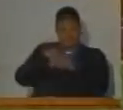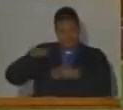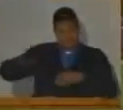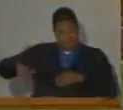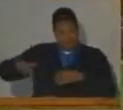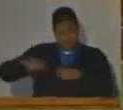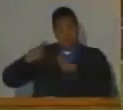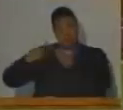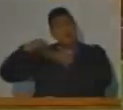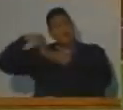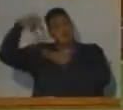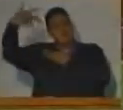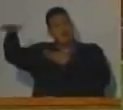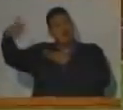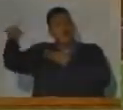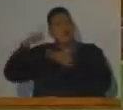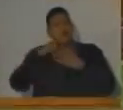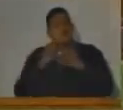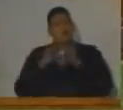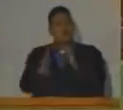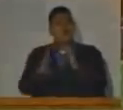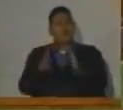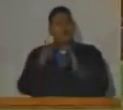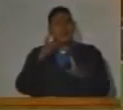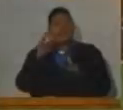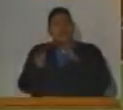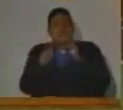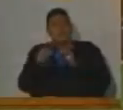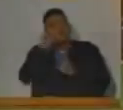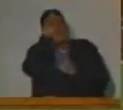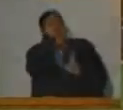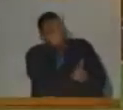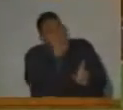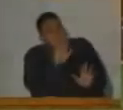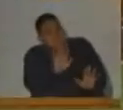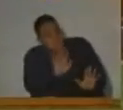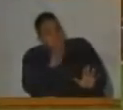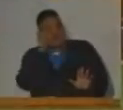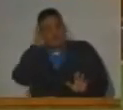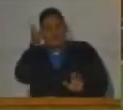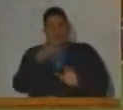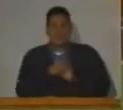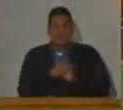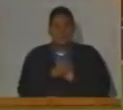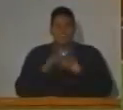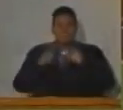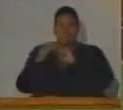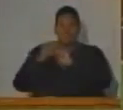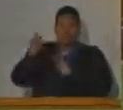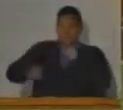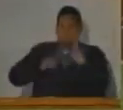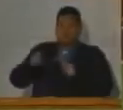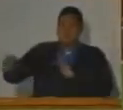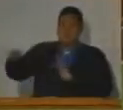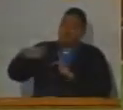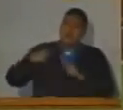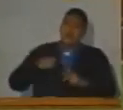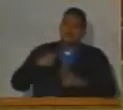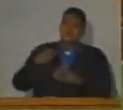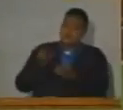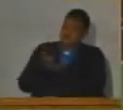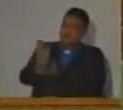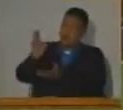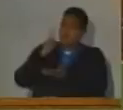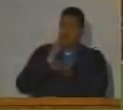house and outside in such a way that commands the respect of all. The Jamaican people have a right to